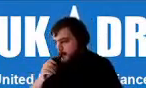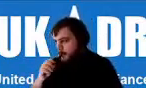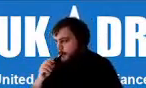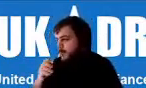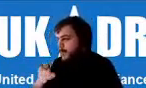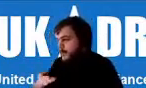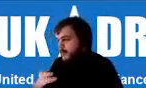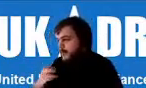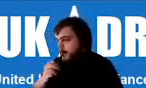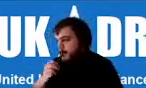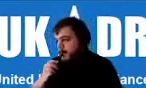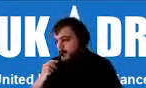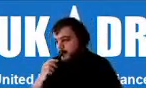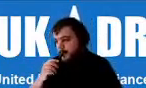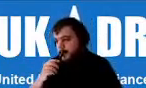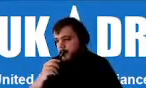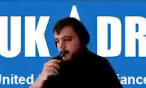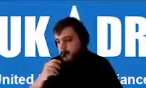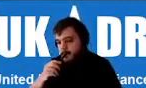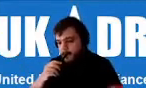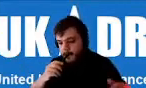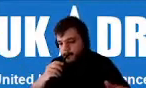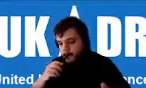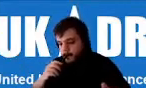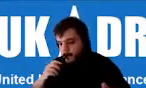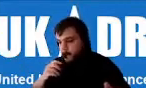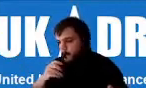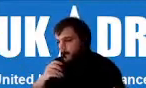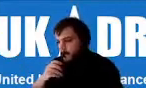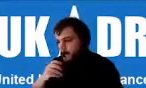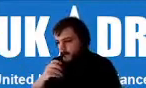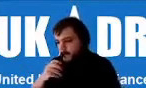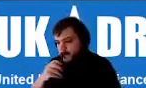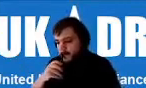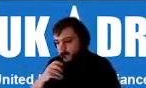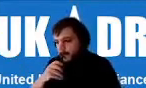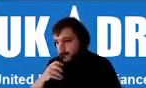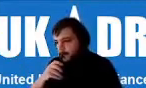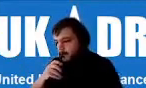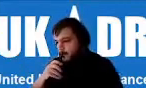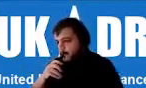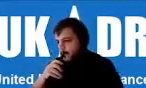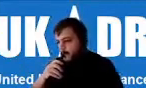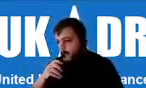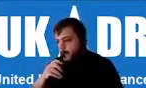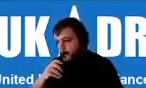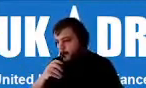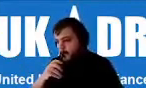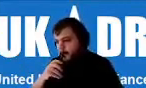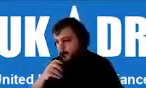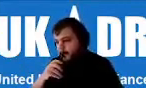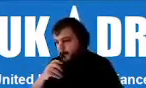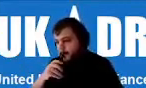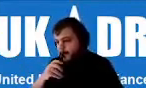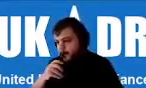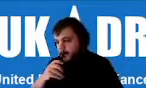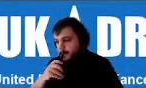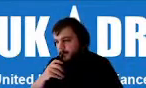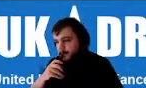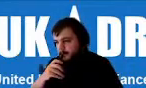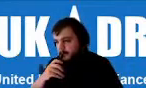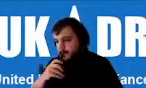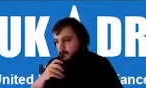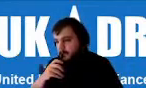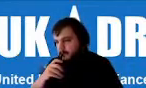mitigating disasters. The only thing we're pretty sure of is that you do save money by doing this. One reason we don't really know that is because